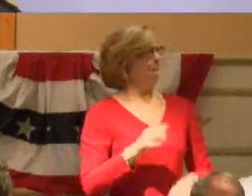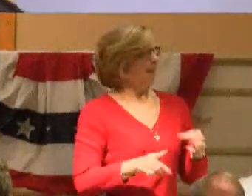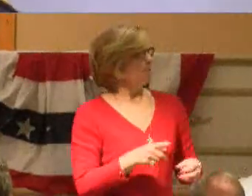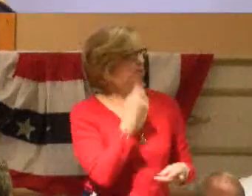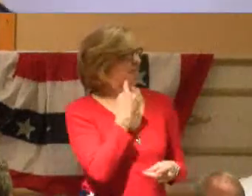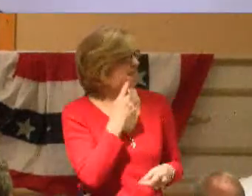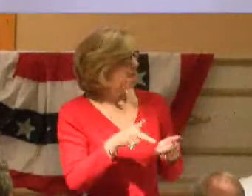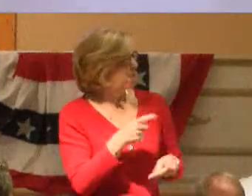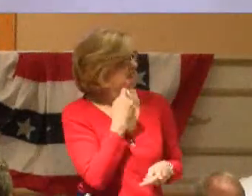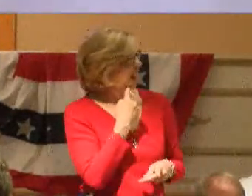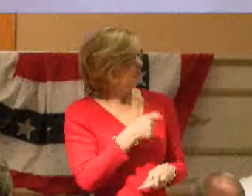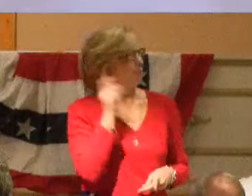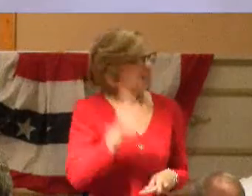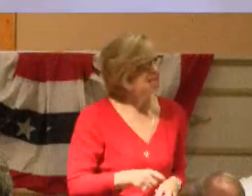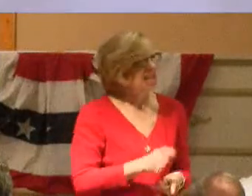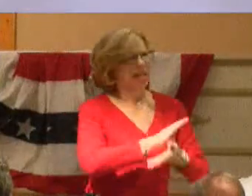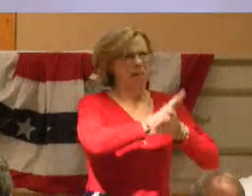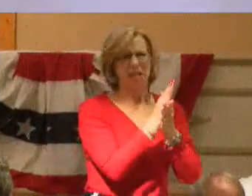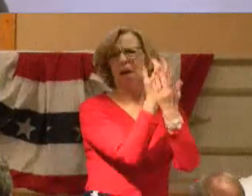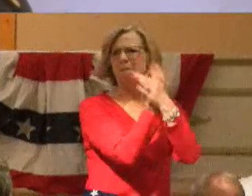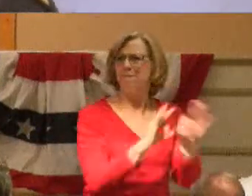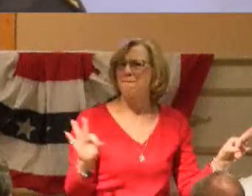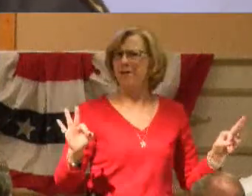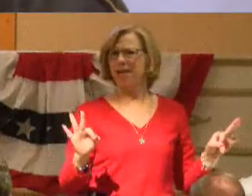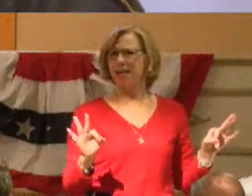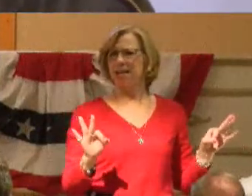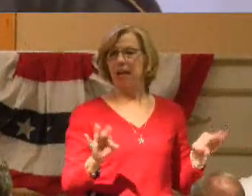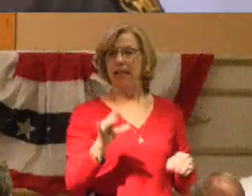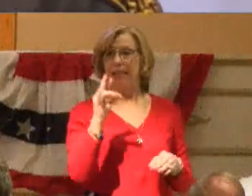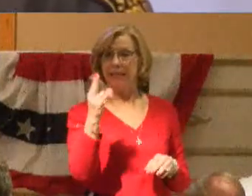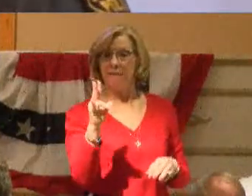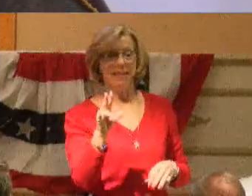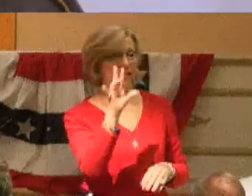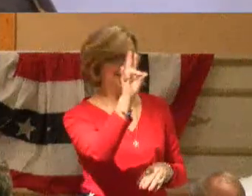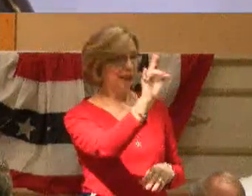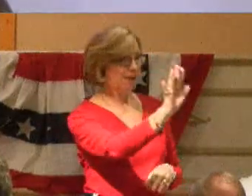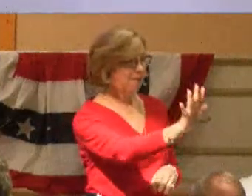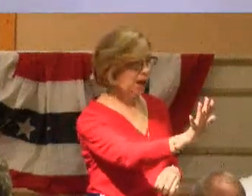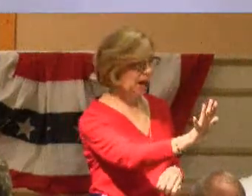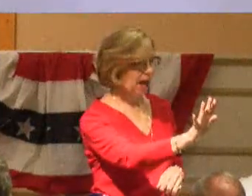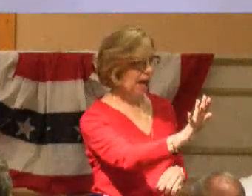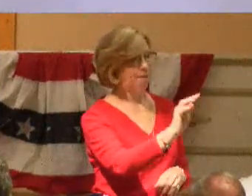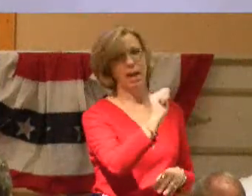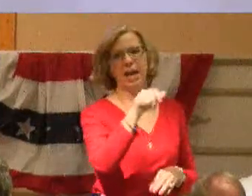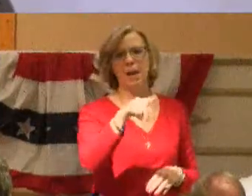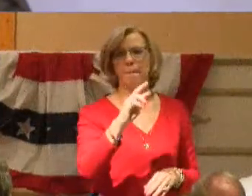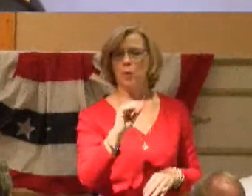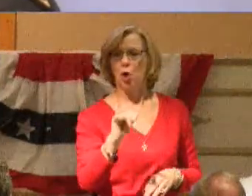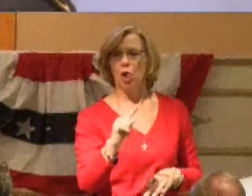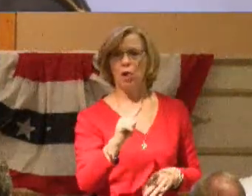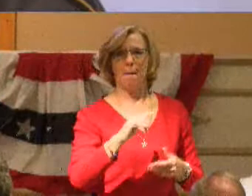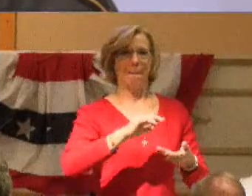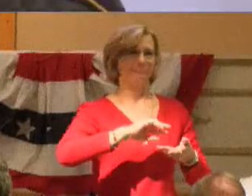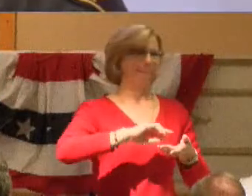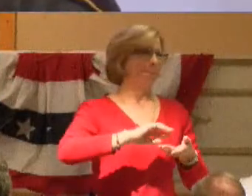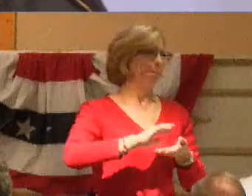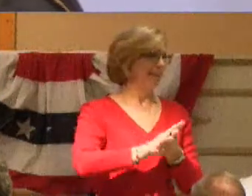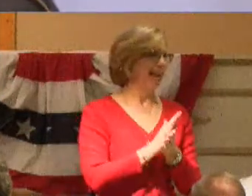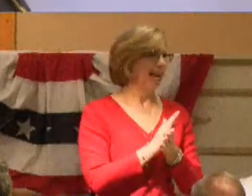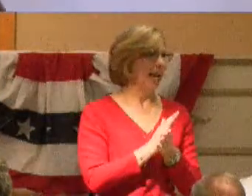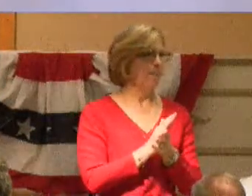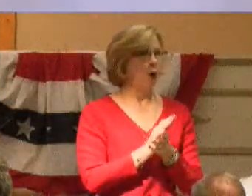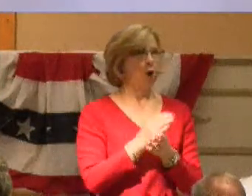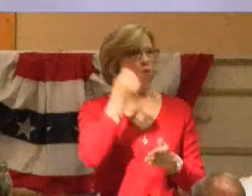free. So in 1775, in April, it developed into what we know as the Revolutionary War.